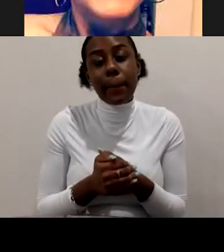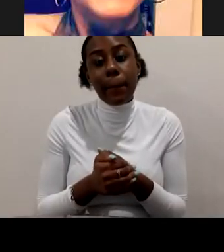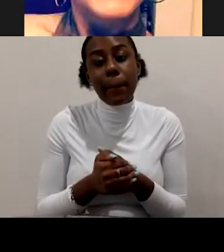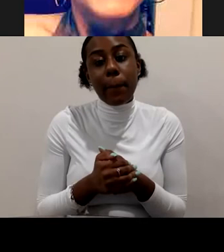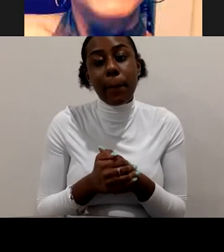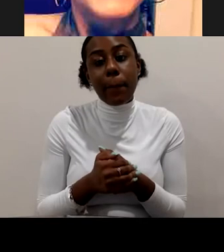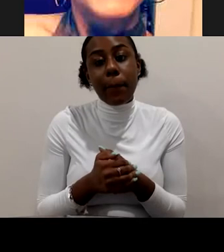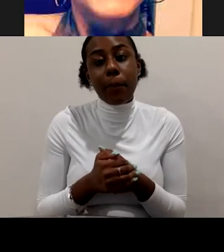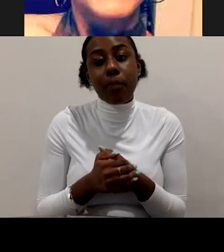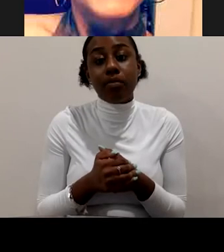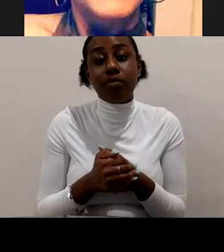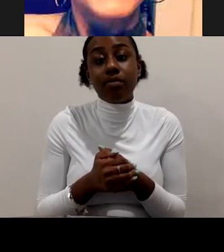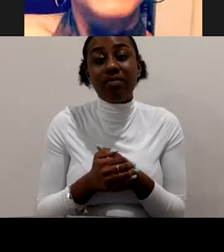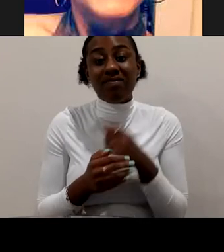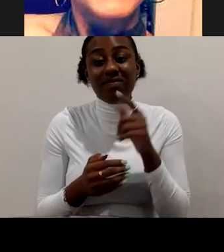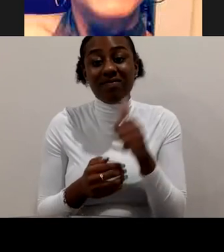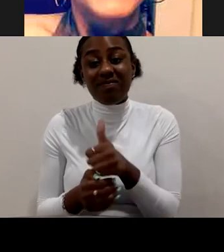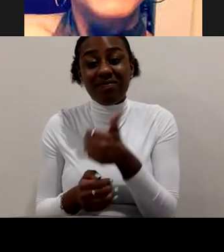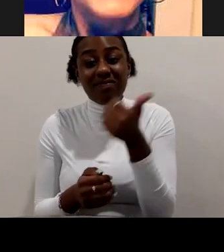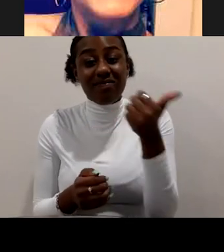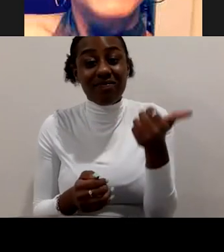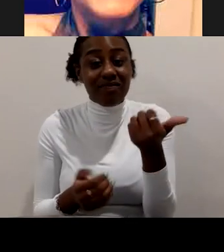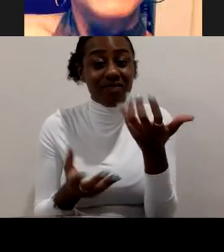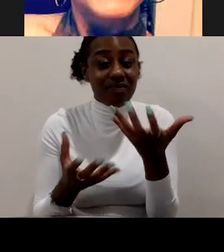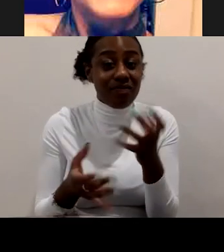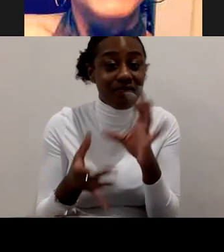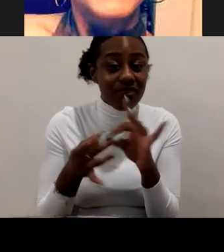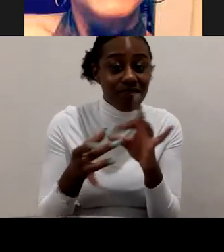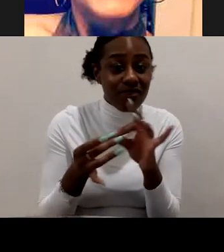Does anyone else want to add anything?